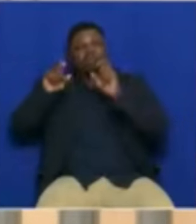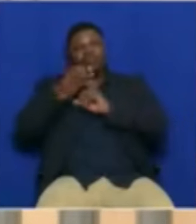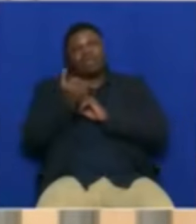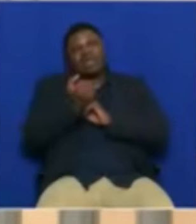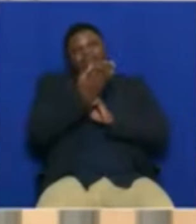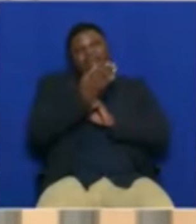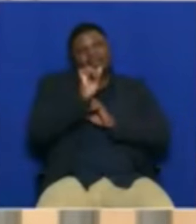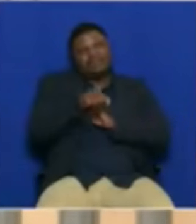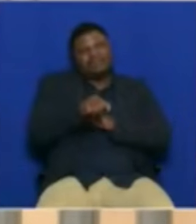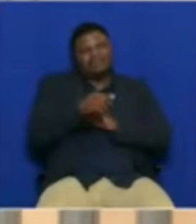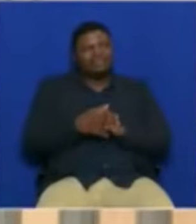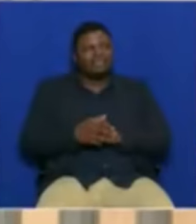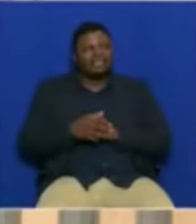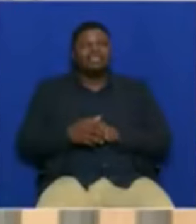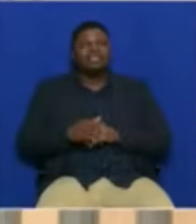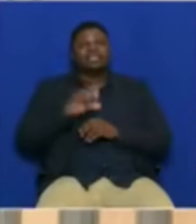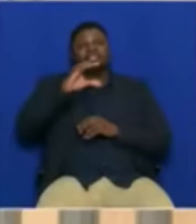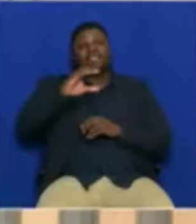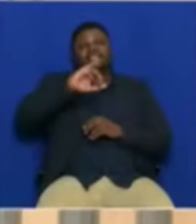CJC